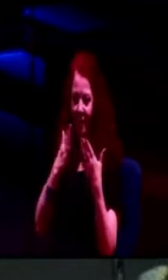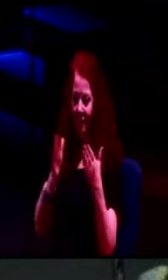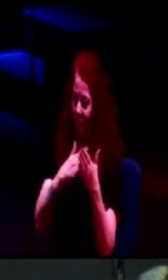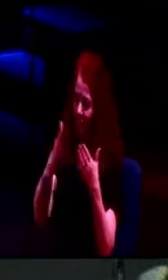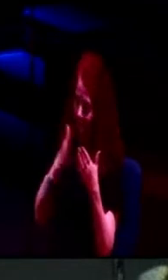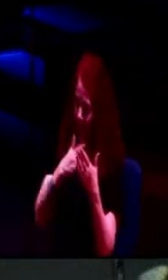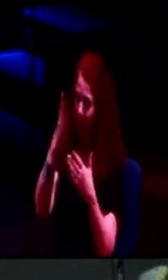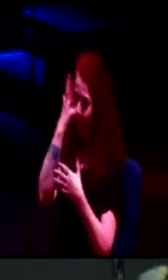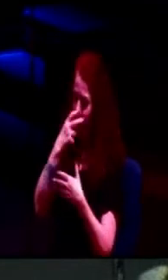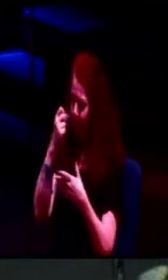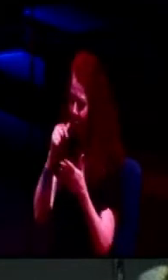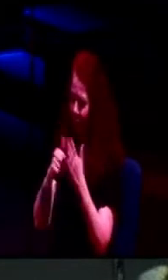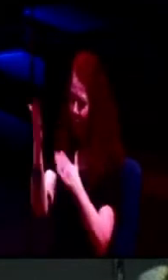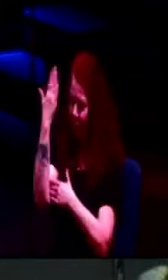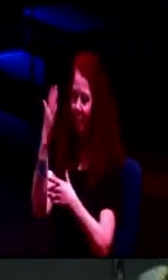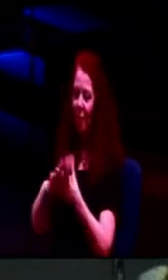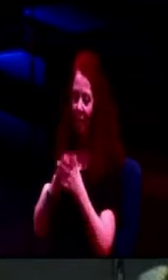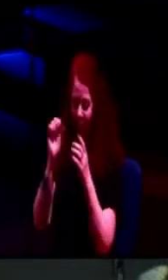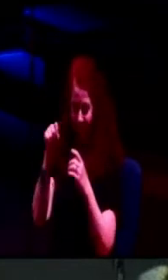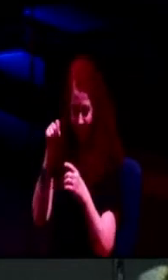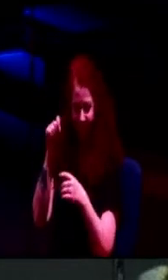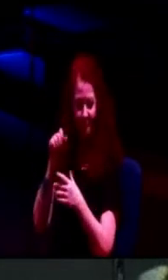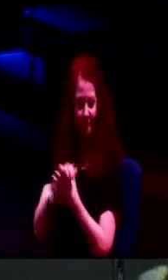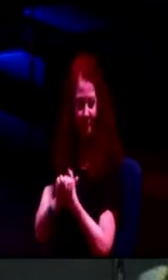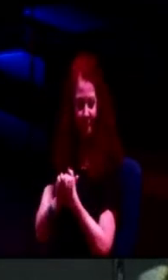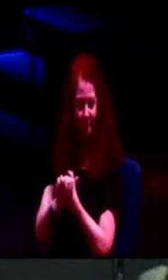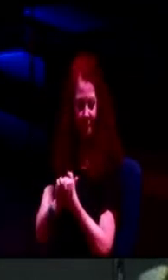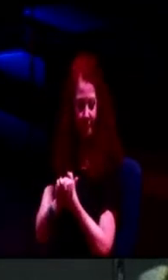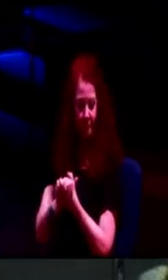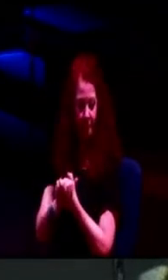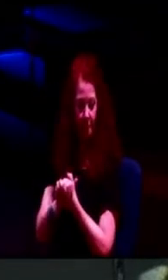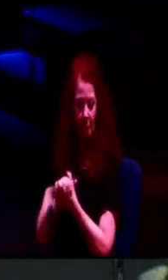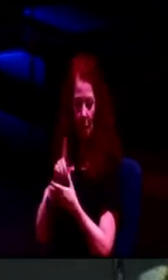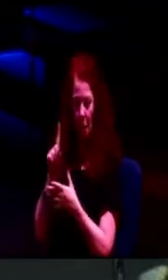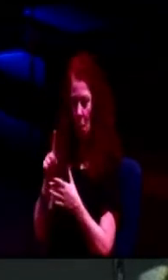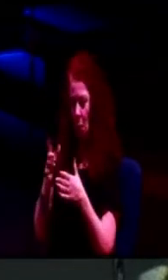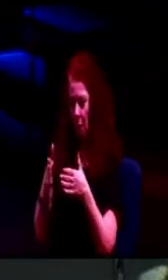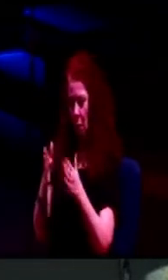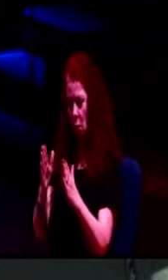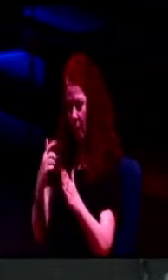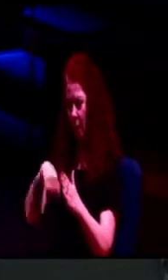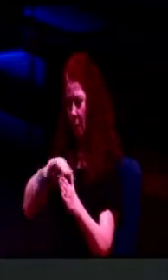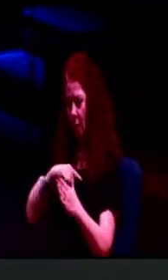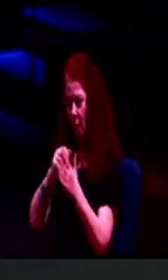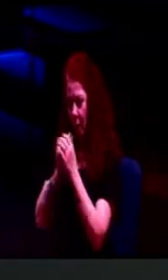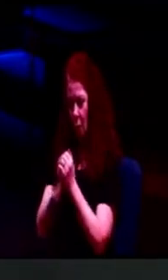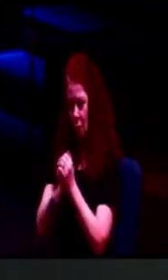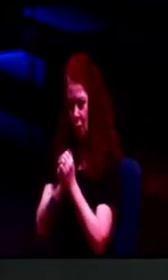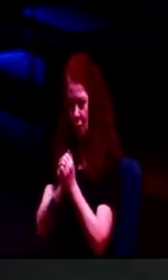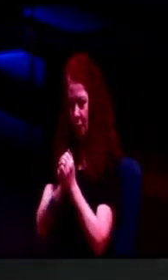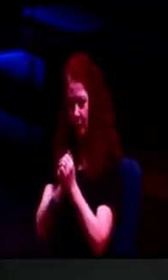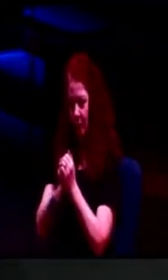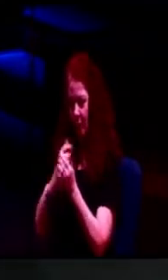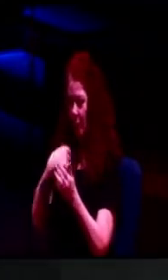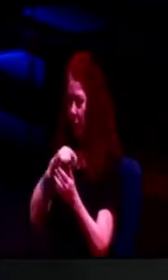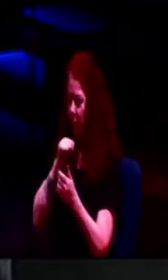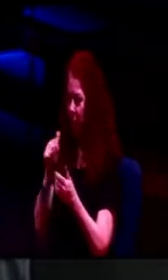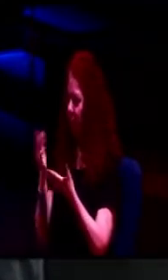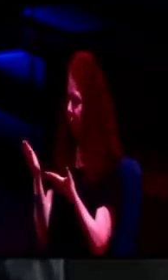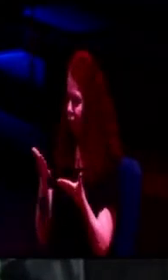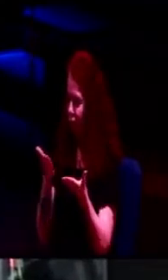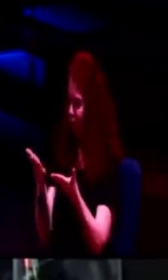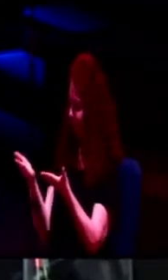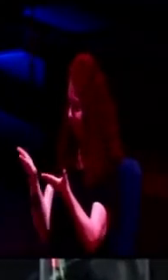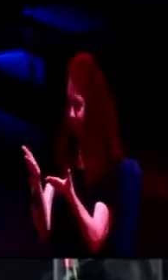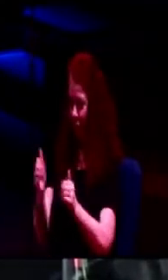Whew. Just want to remind you, one of the ways that we worship also, we don't talk about it a lot. We don't pass the plates anymore, but we continue to worship